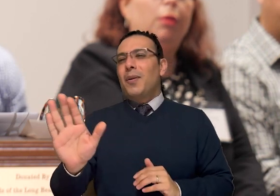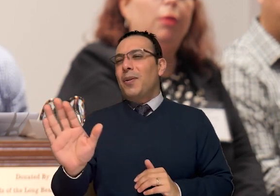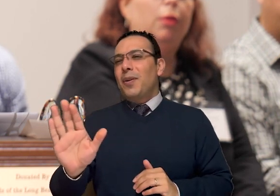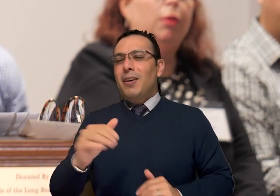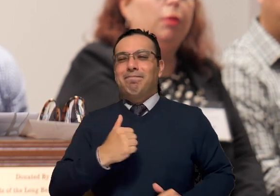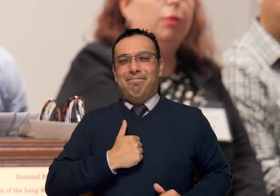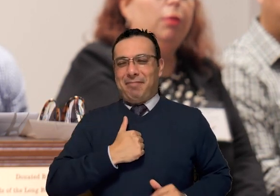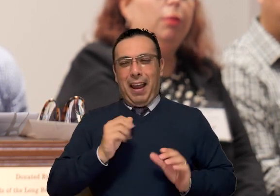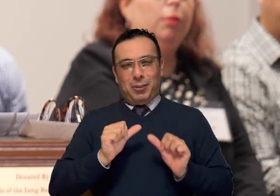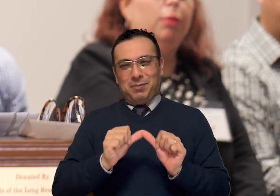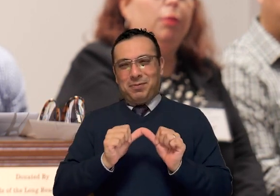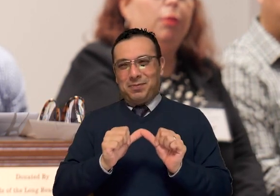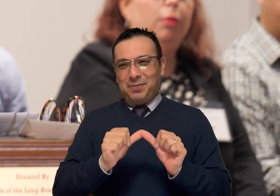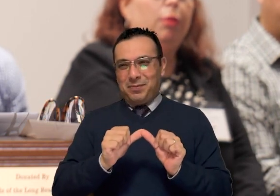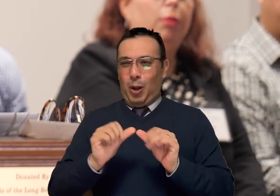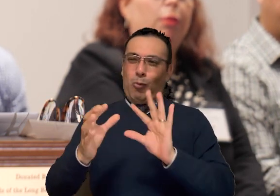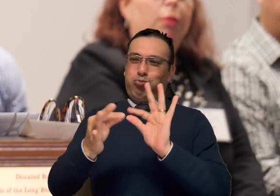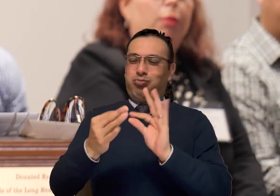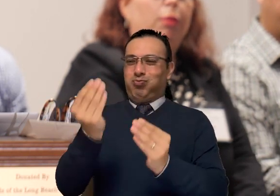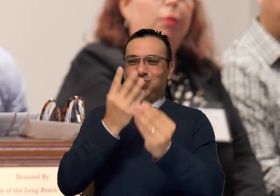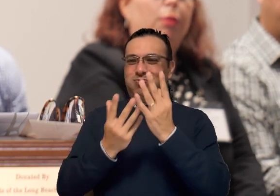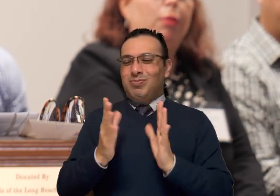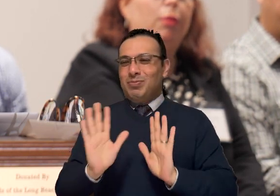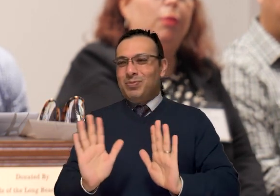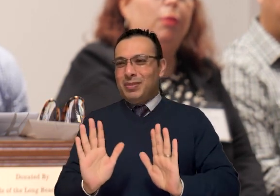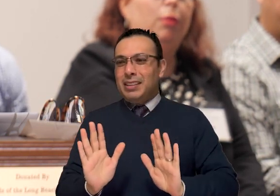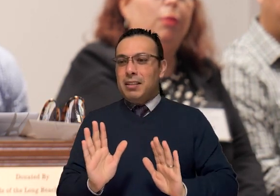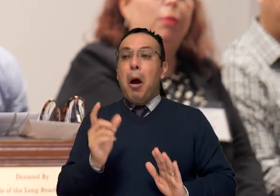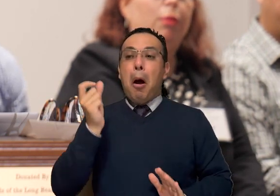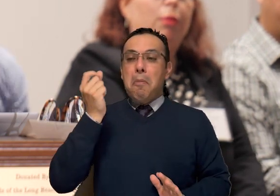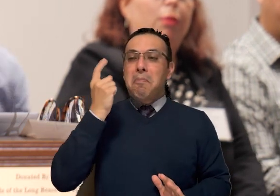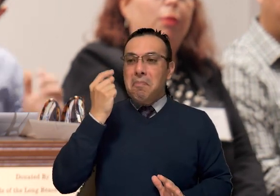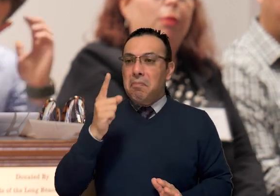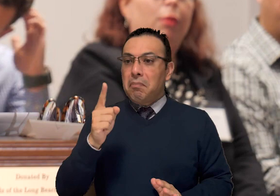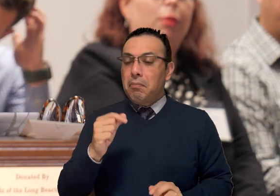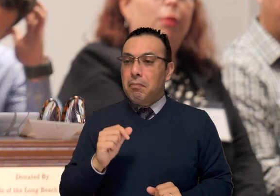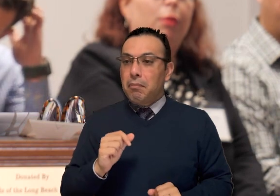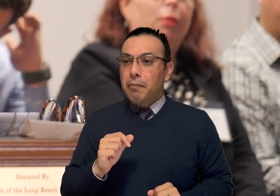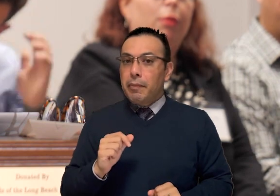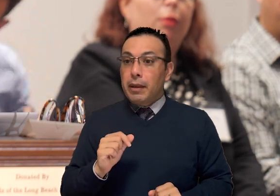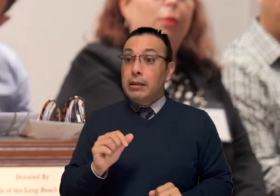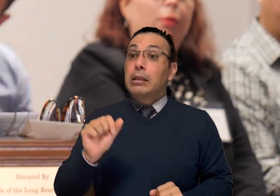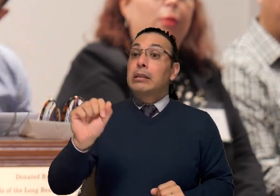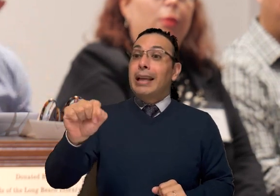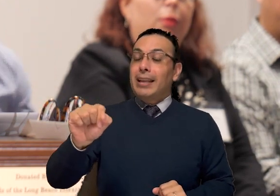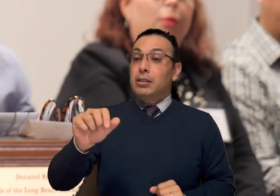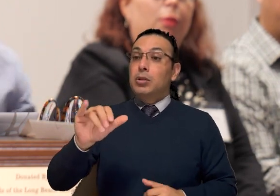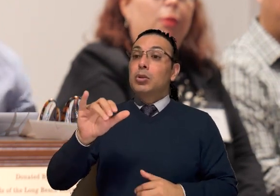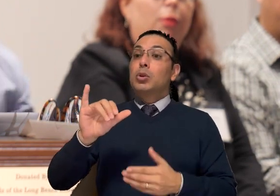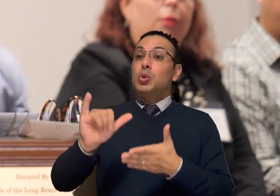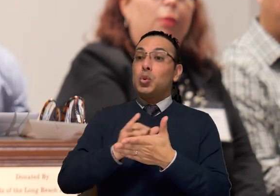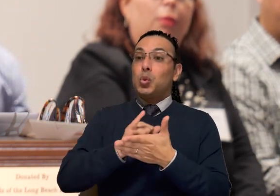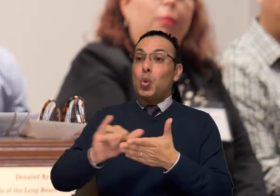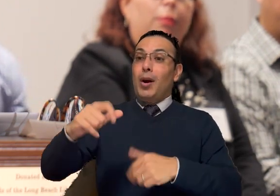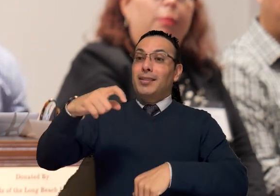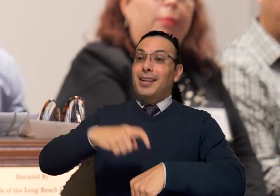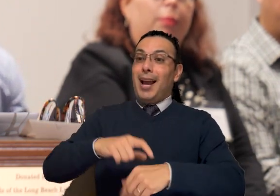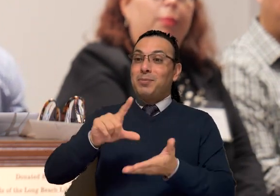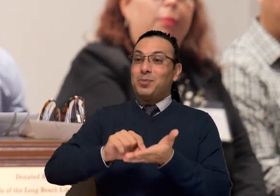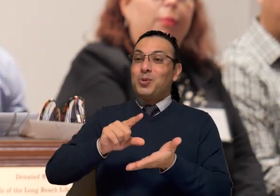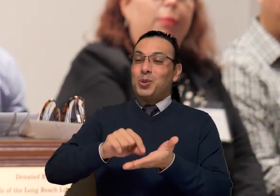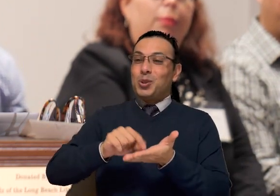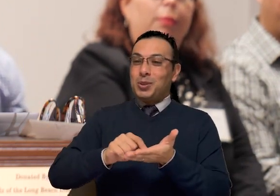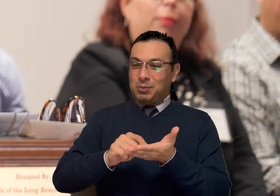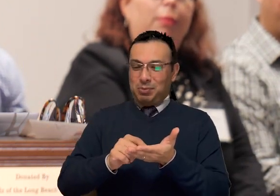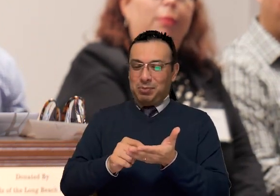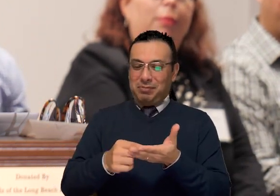that. I have your New York Times question right here. I took that from you. Thank you. Yes.